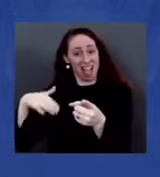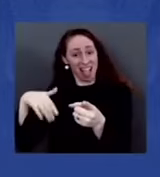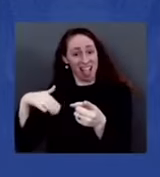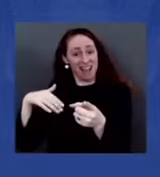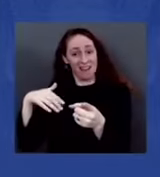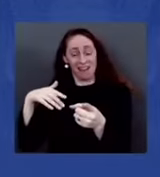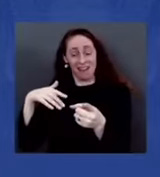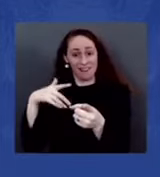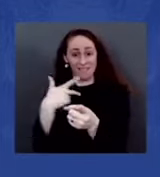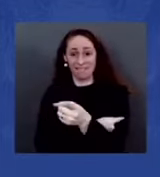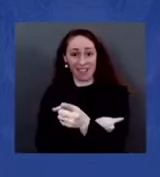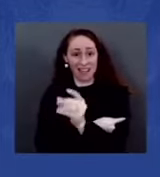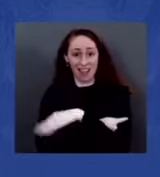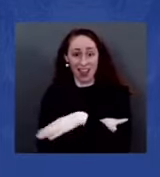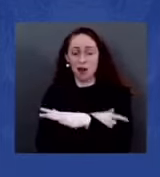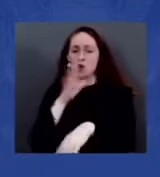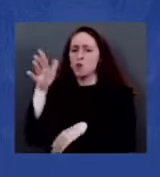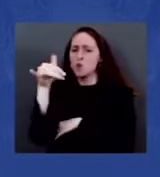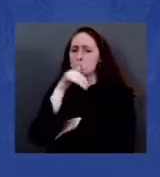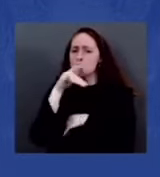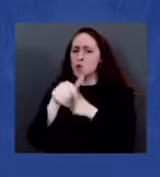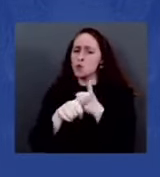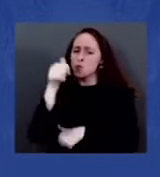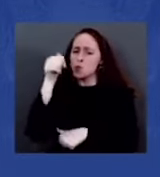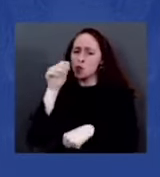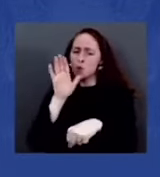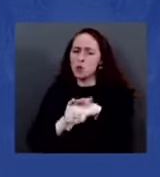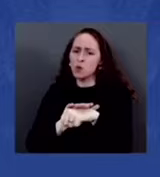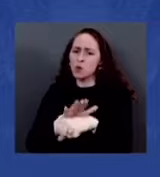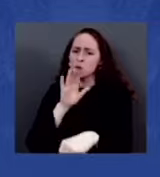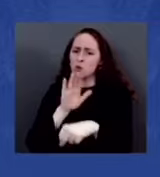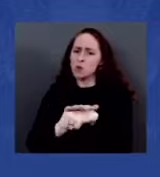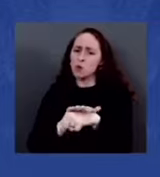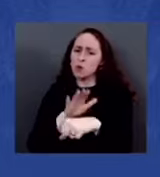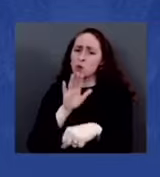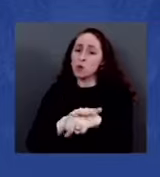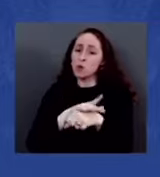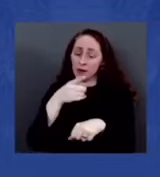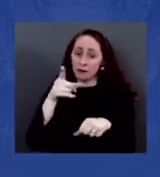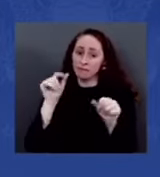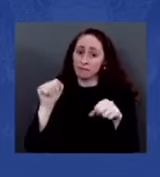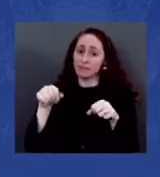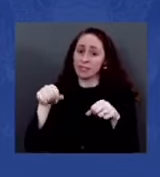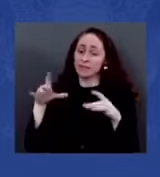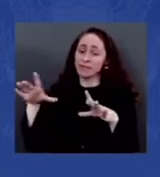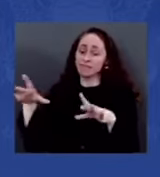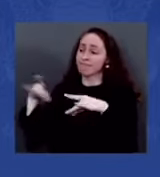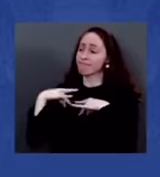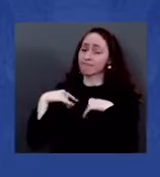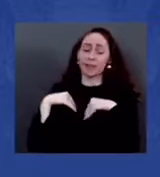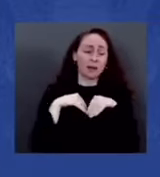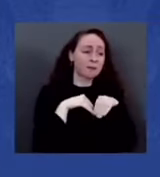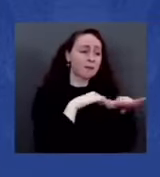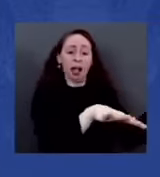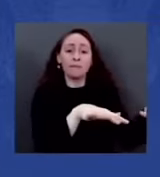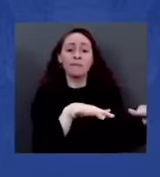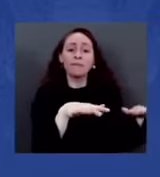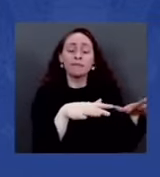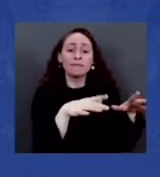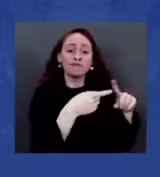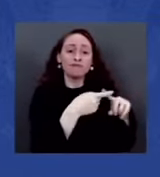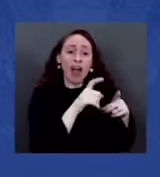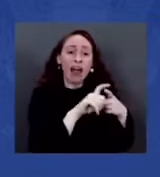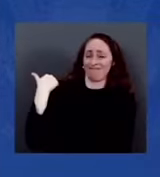to spread it to others, including friends and family. And the unvaccinated have a significantly higher risk of ending up in a hospital or